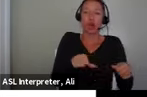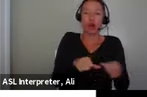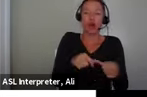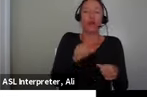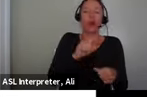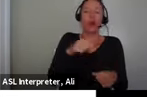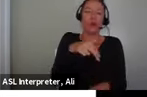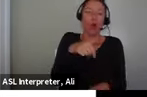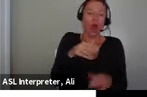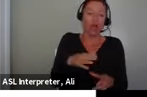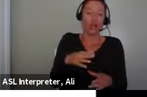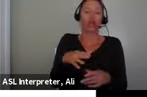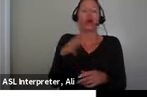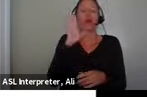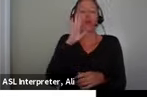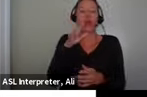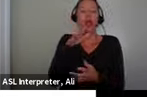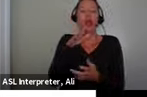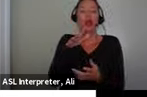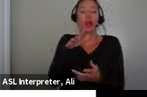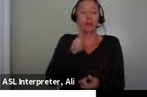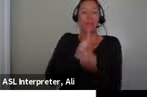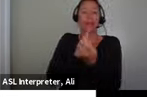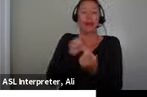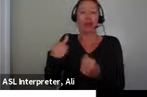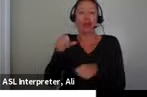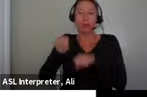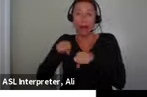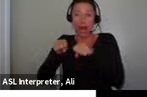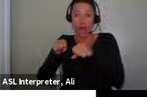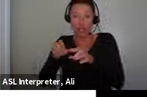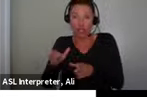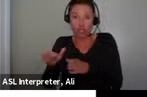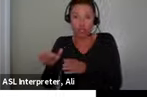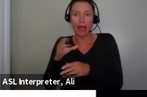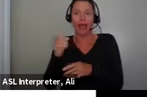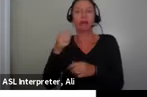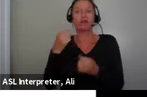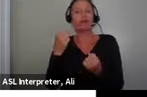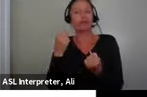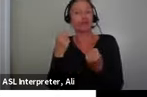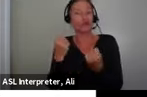cyclists, pedestrians, and ultimately vehicular traffic.